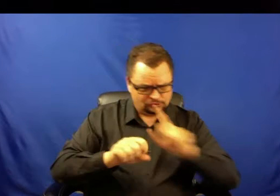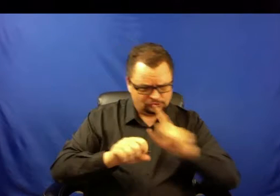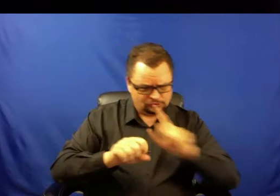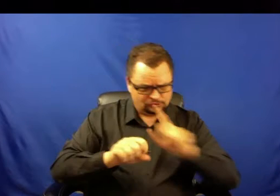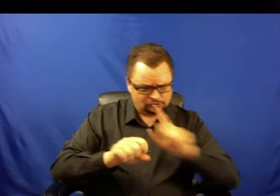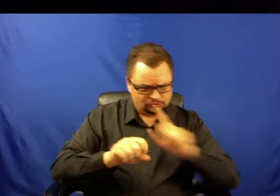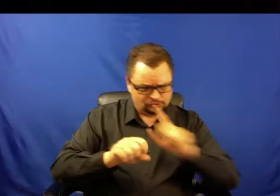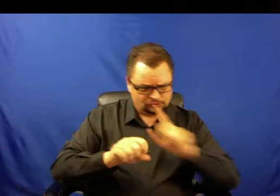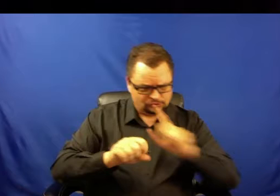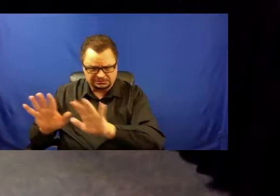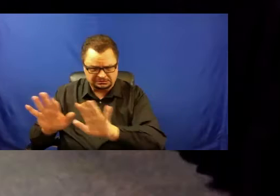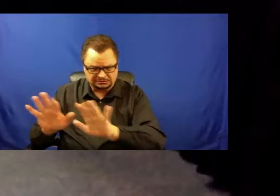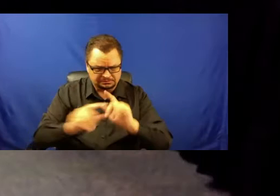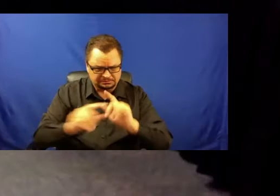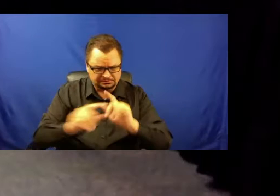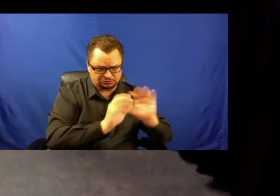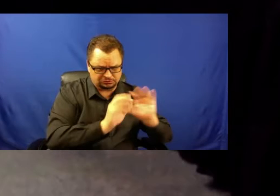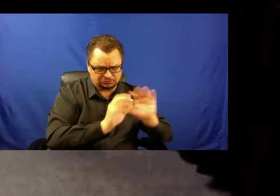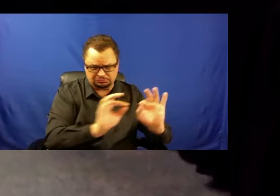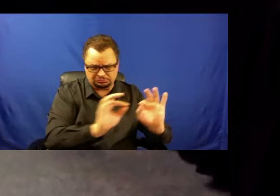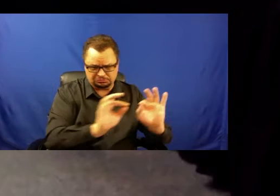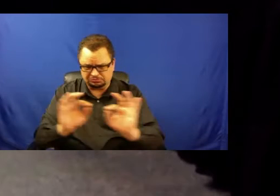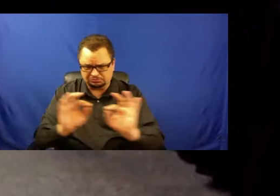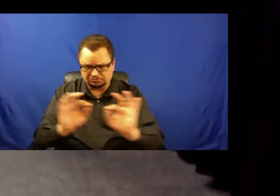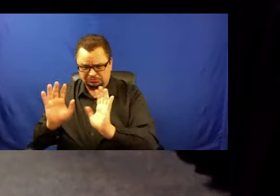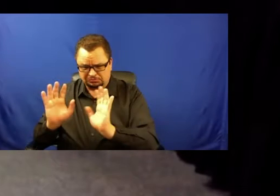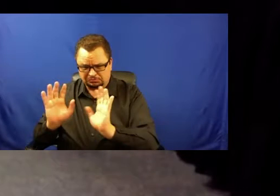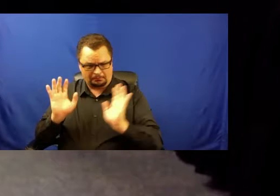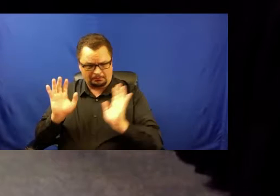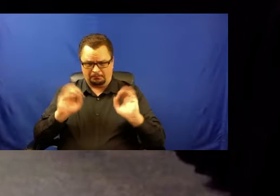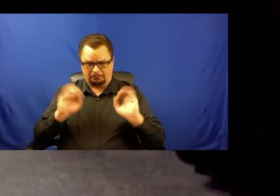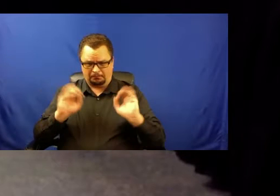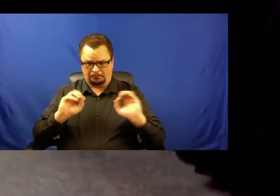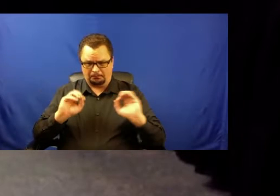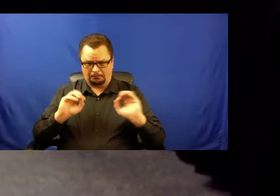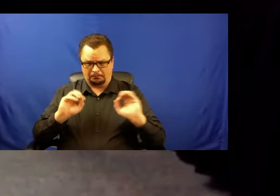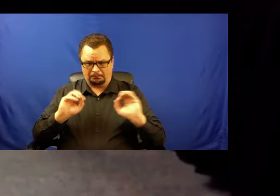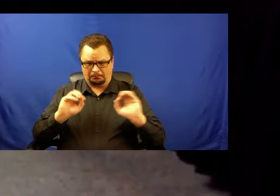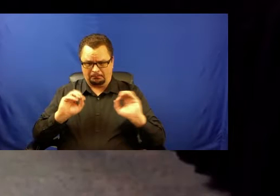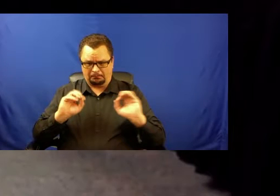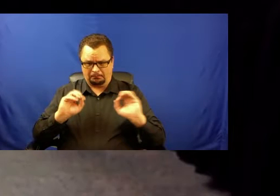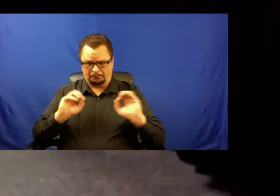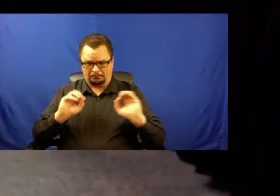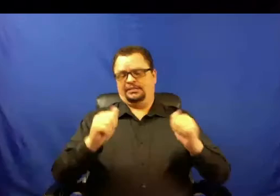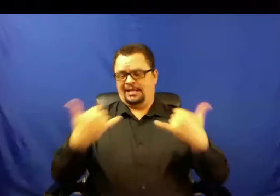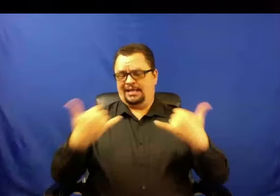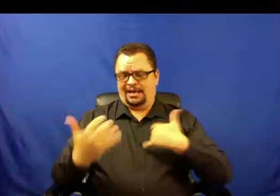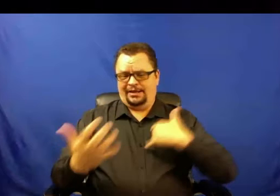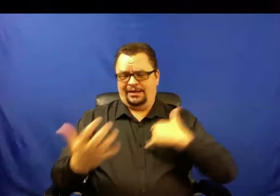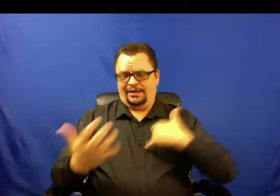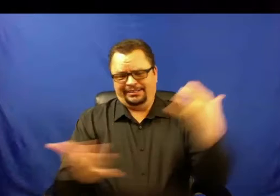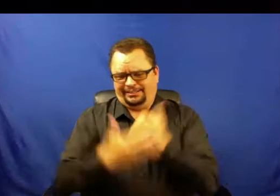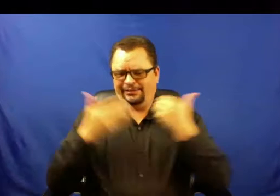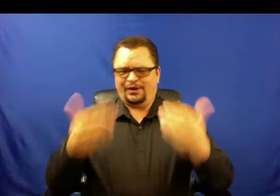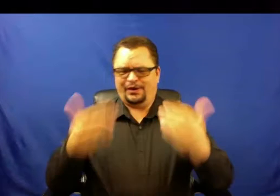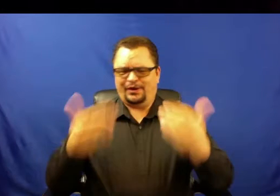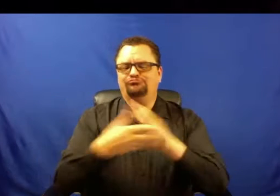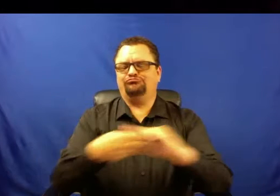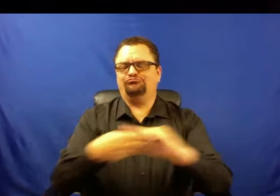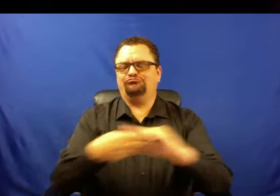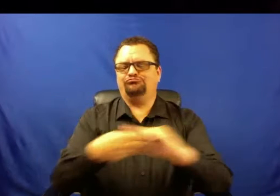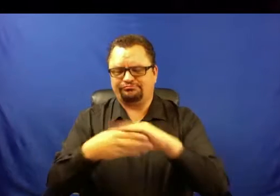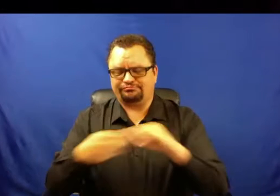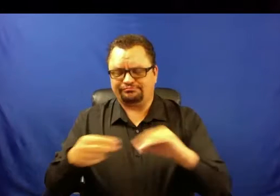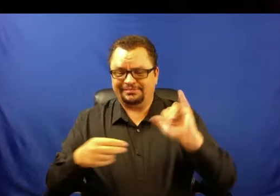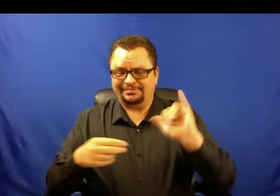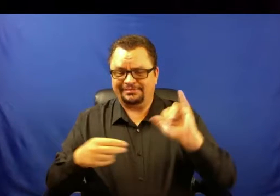No? Well, I'll have a comment, which is that going through the slide deck, a lot of our public health director's report today is